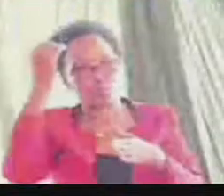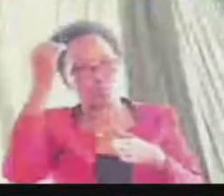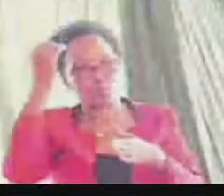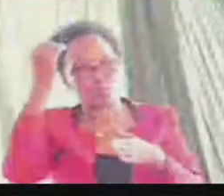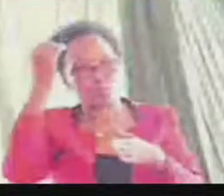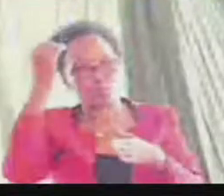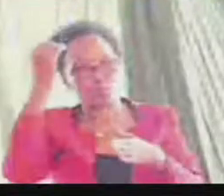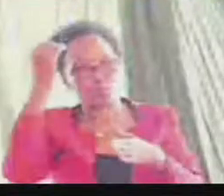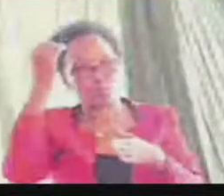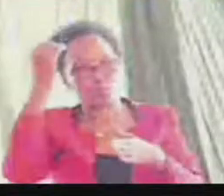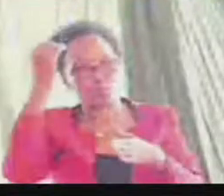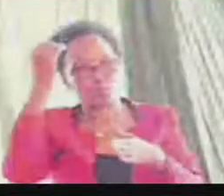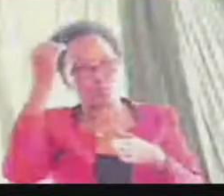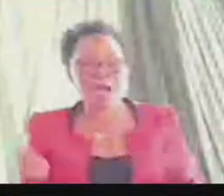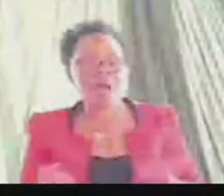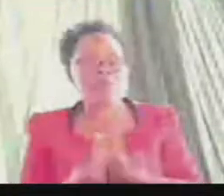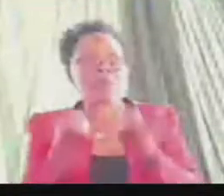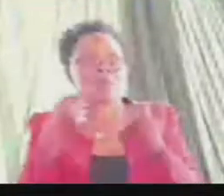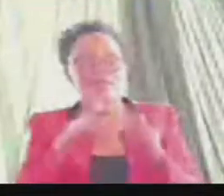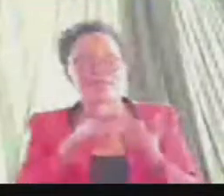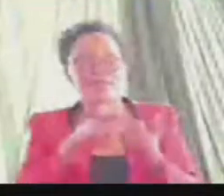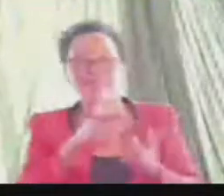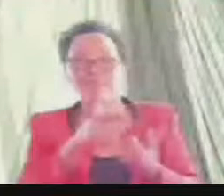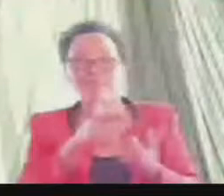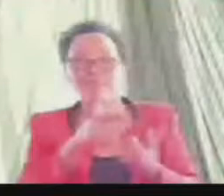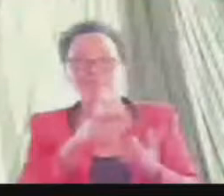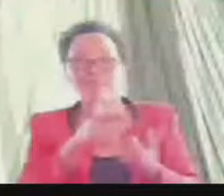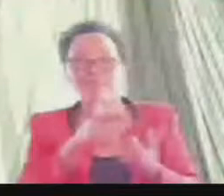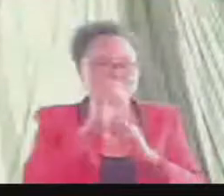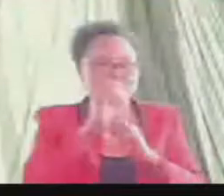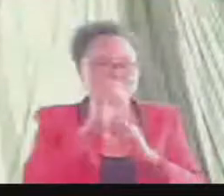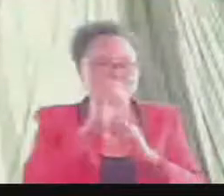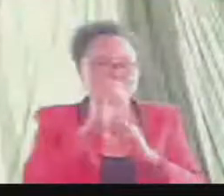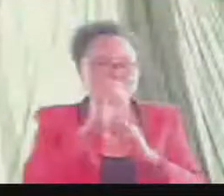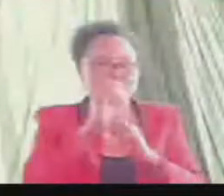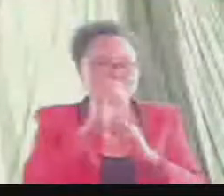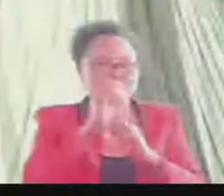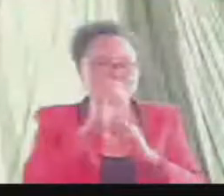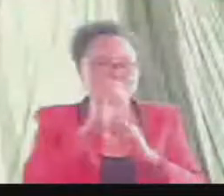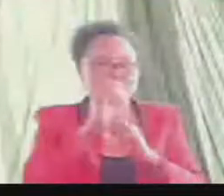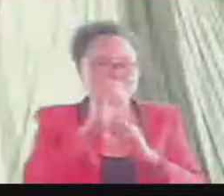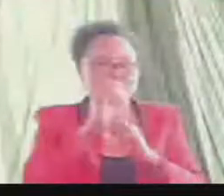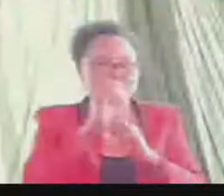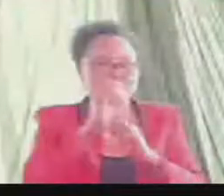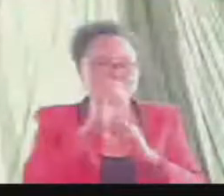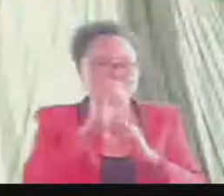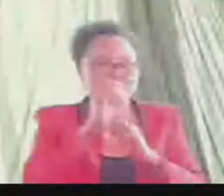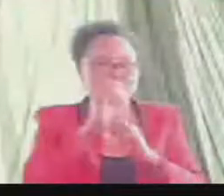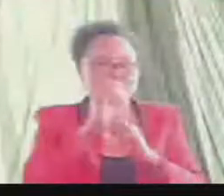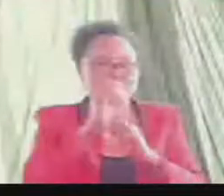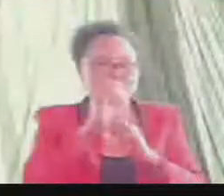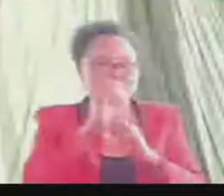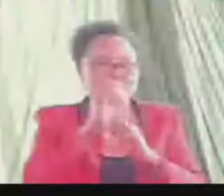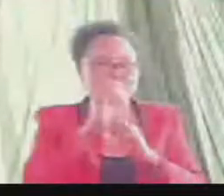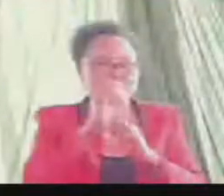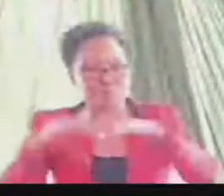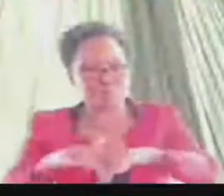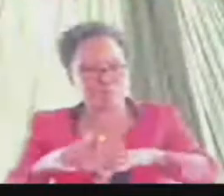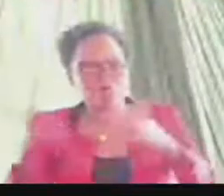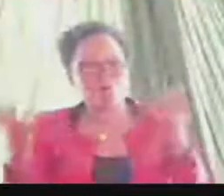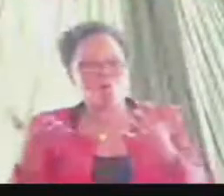secret. We normally have the yearly colloquium where we discuss emerging jurisprudence.